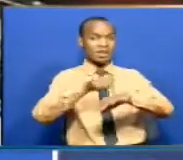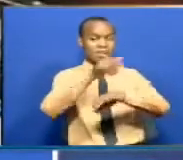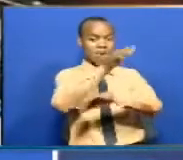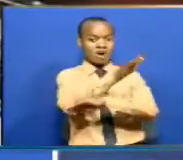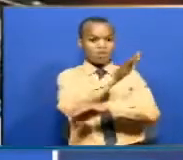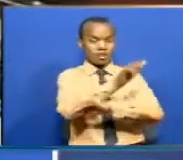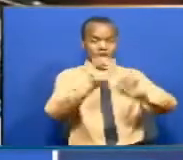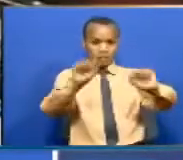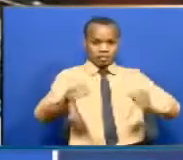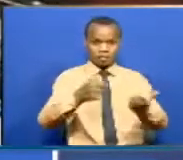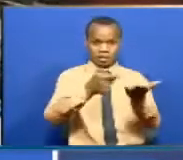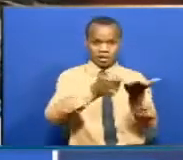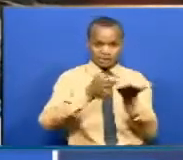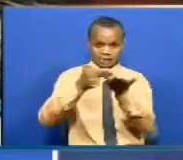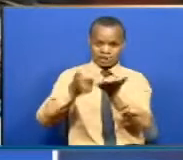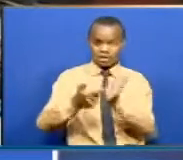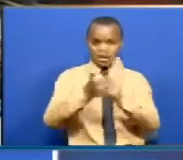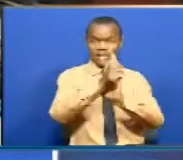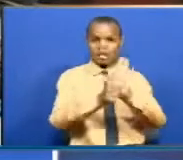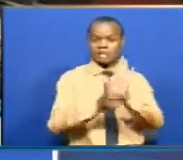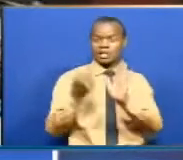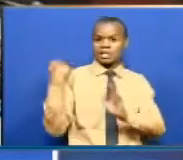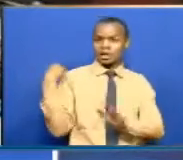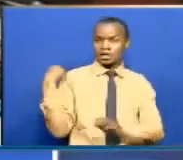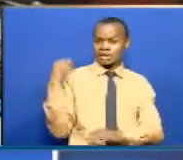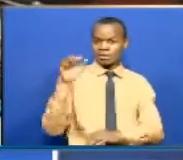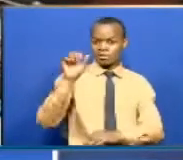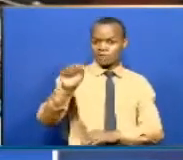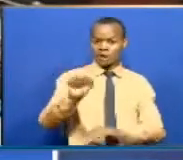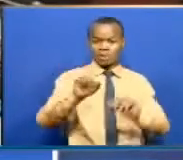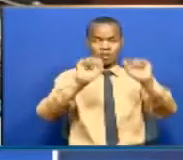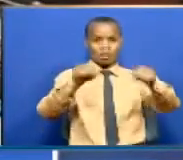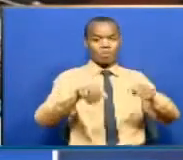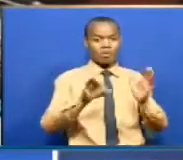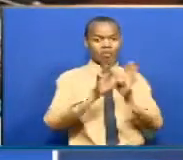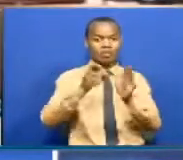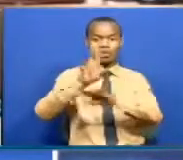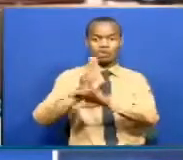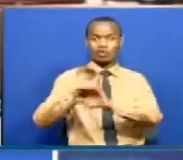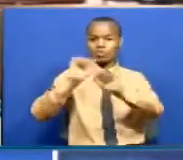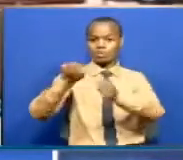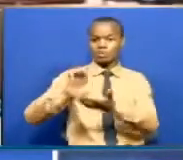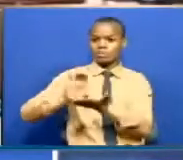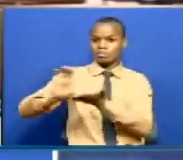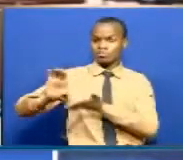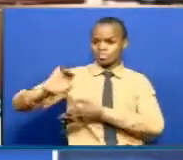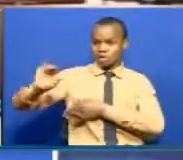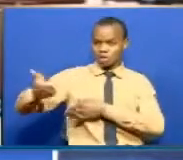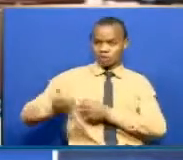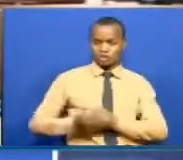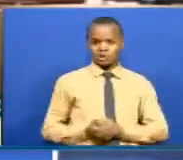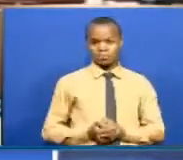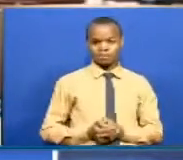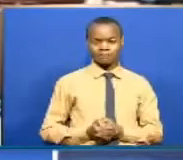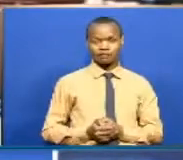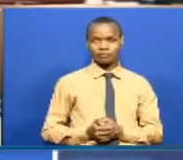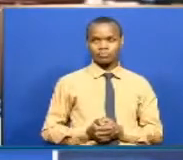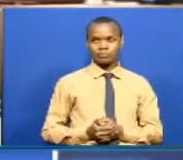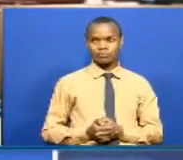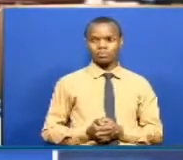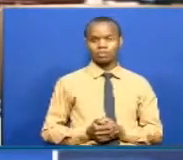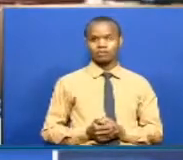will be for the fifth time trying to find a workable formula to unlock the stalemate. For Channel One News, I am Edward Kabasa.